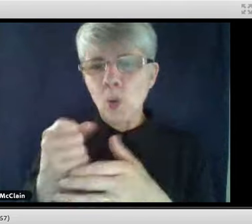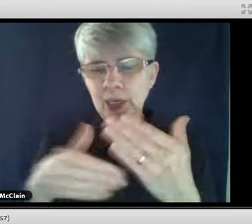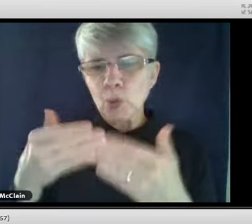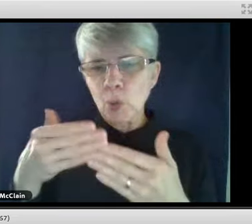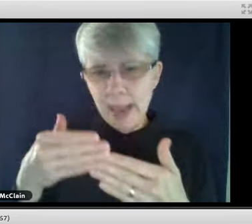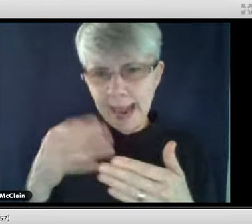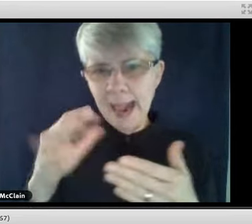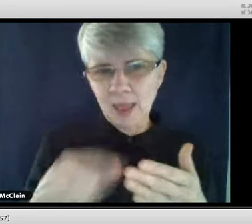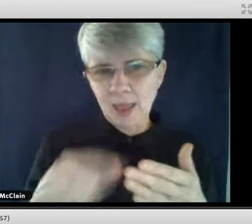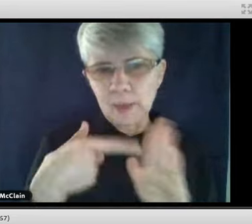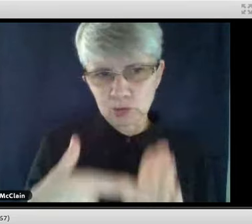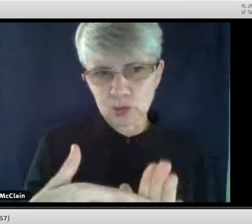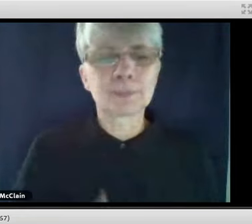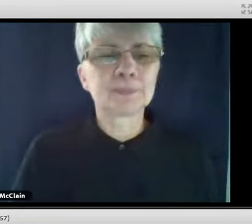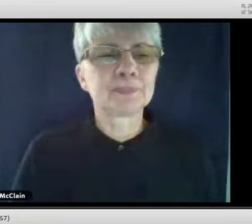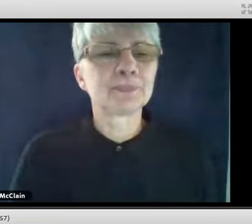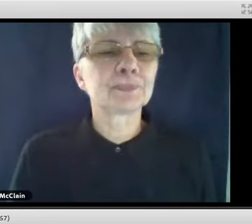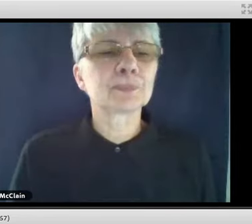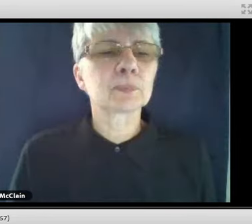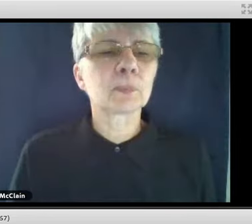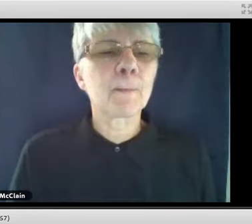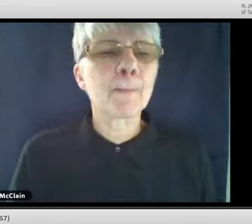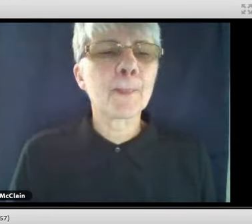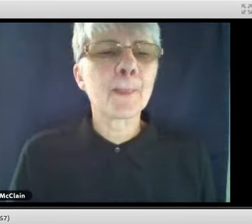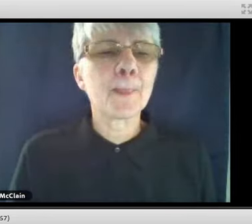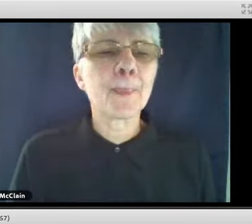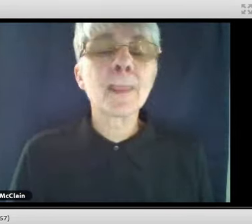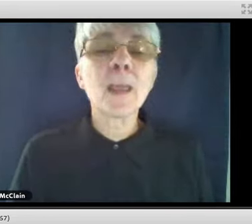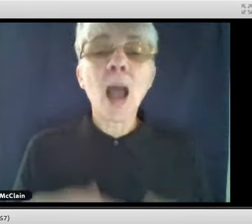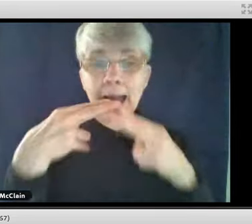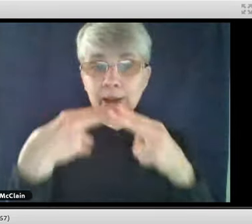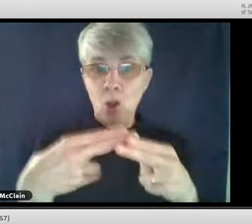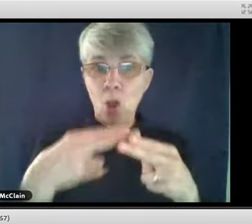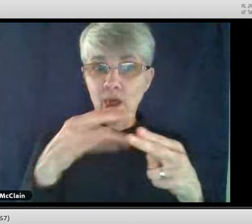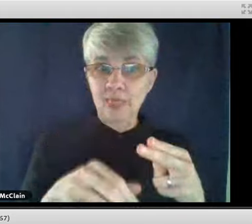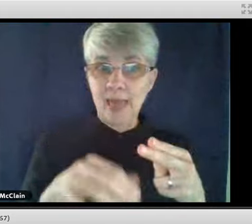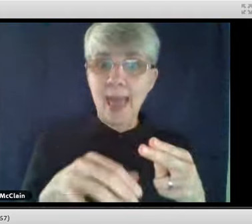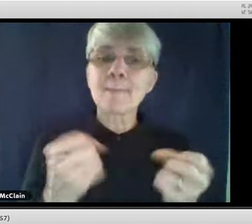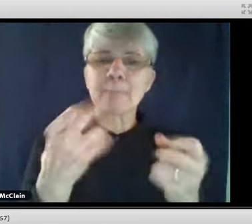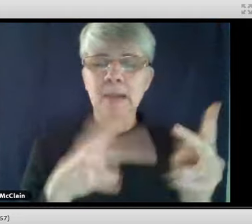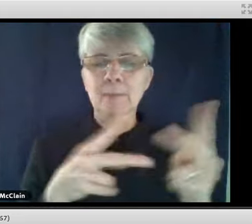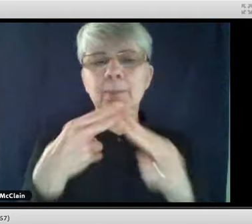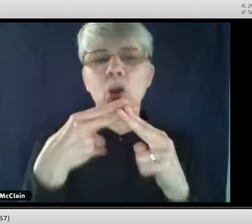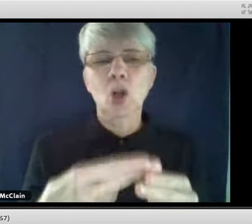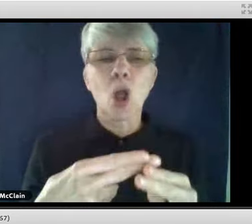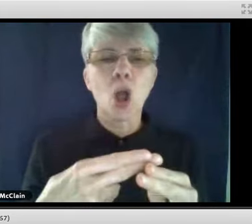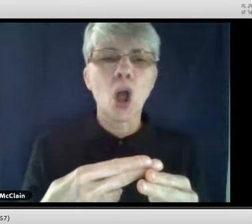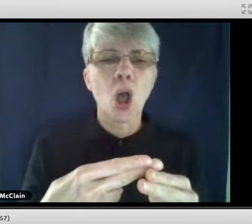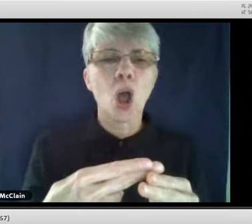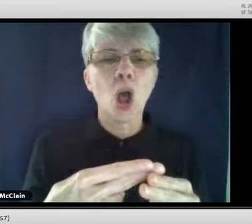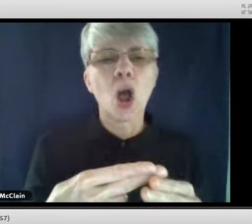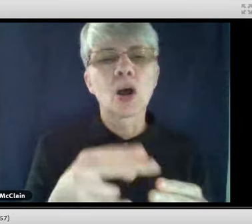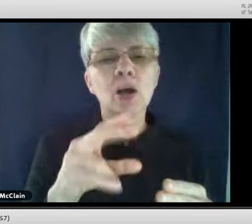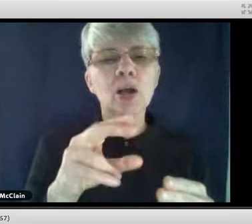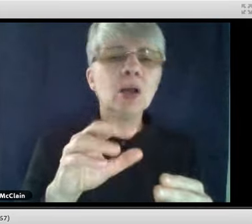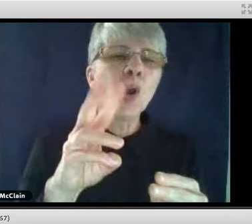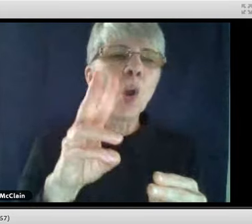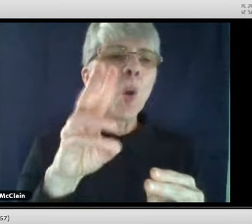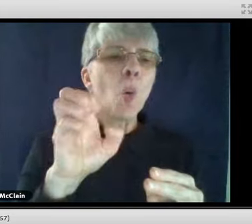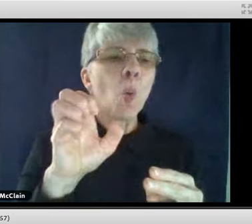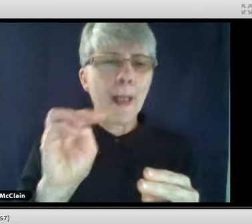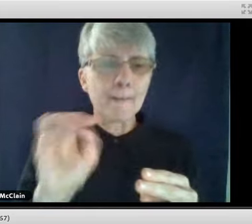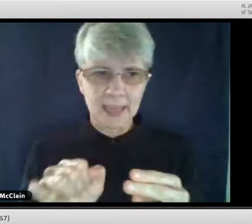that we can actually point to, right? So I call these, and many people call these WEMI for short, so you can